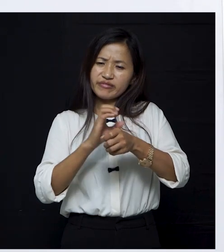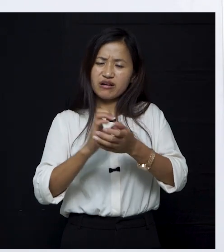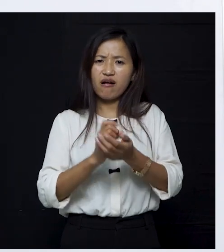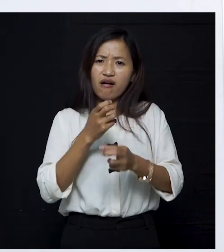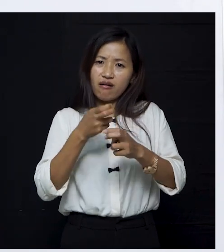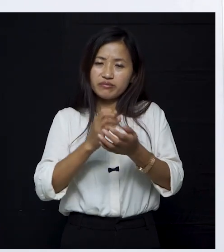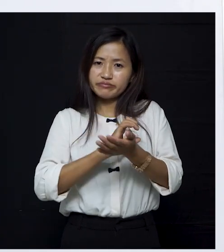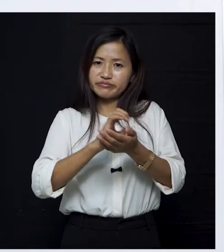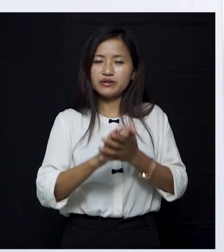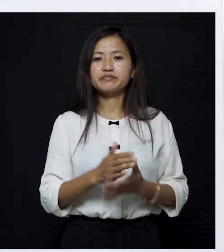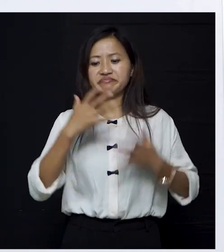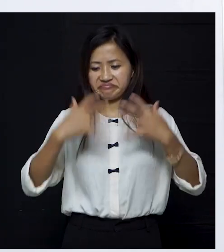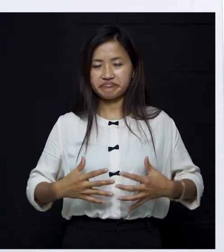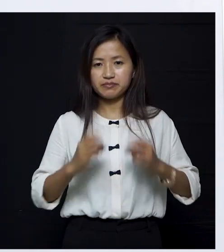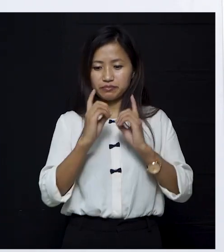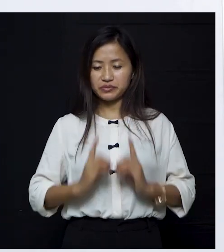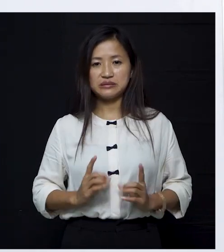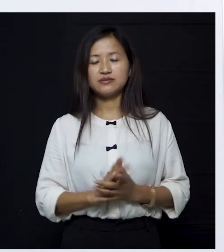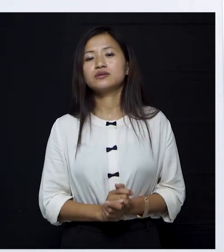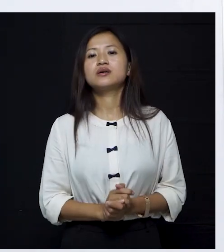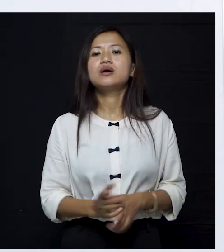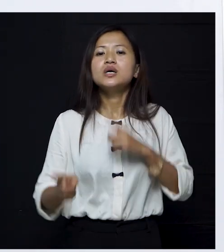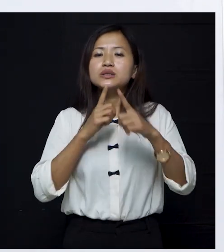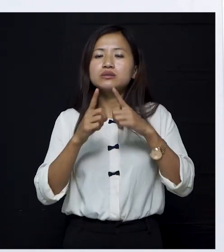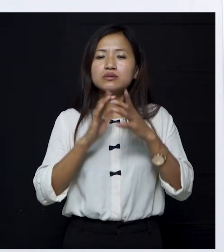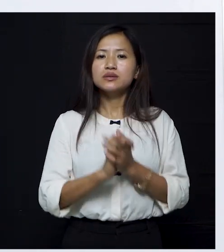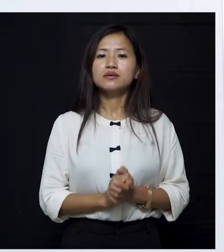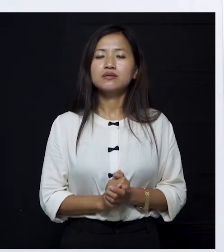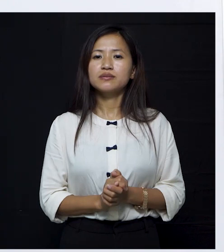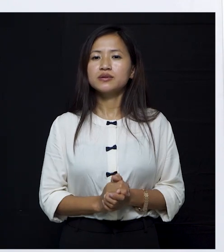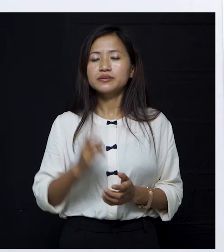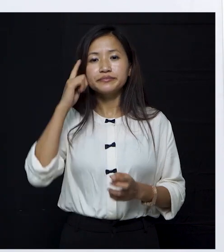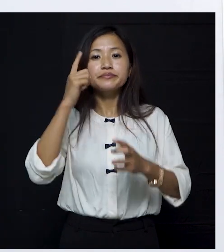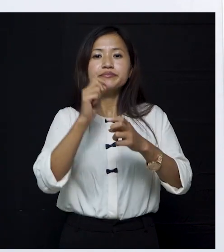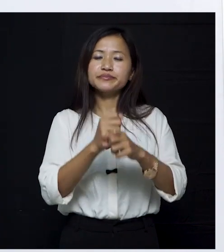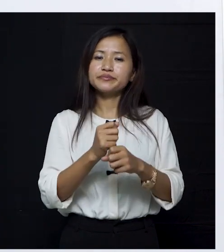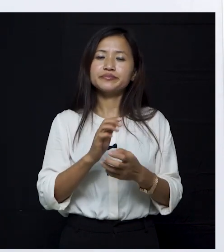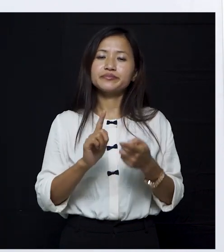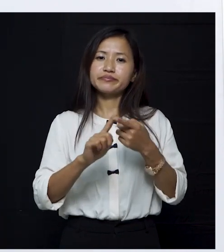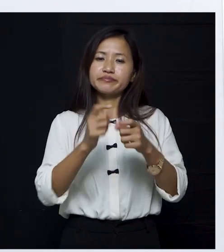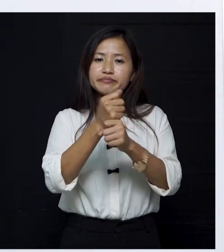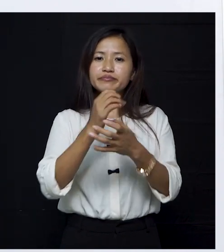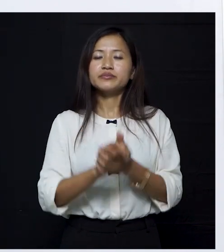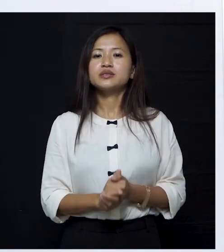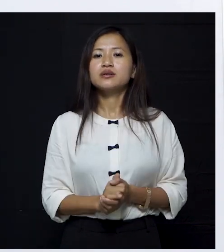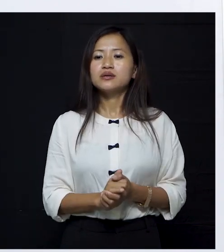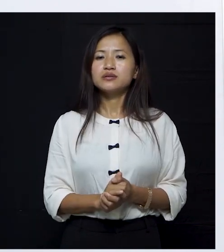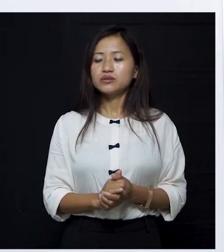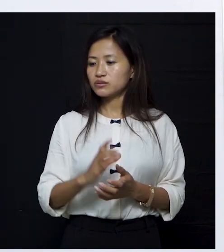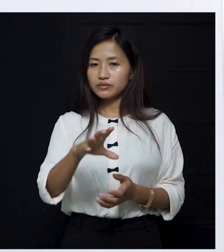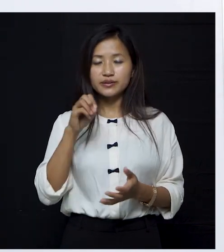undue condition. Now here we are talking about, say for example, okay, you want to get an